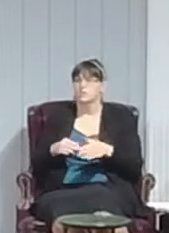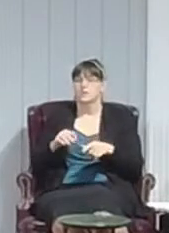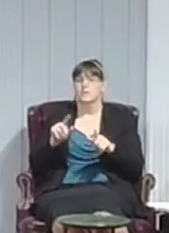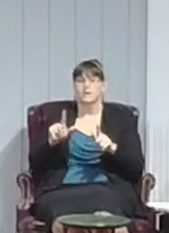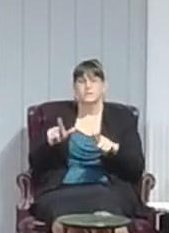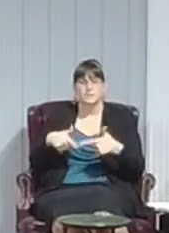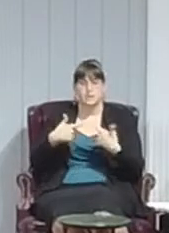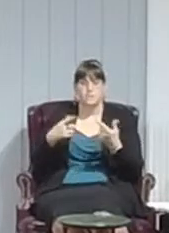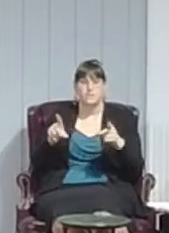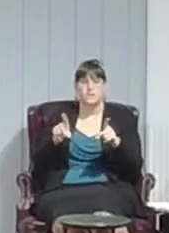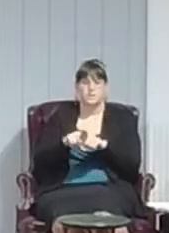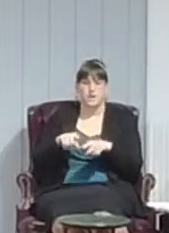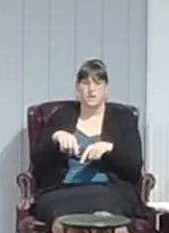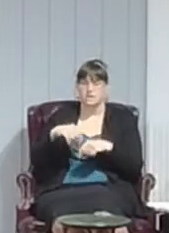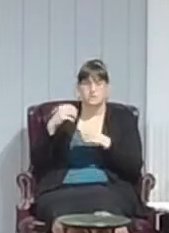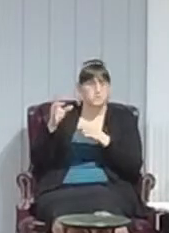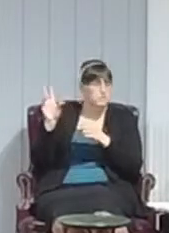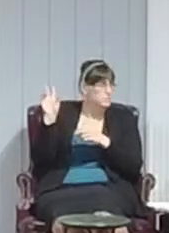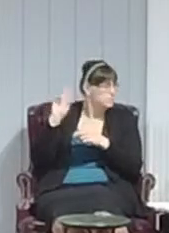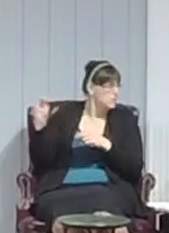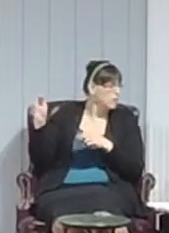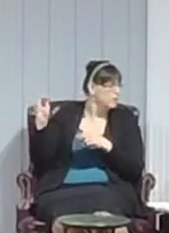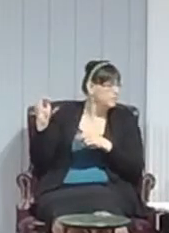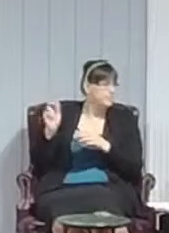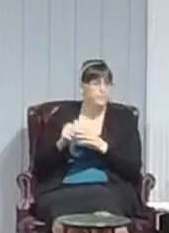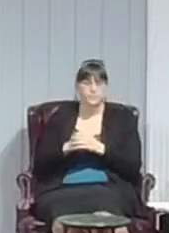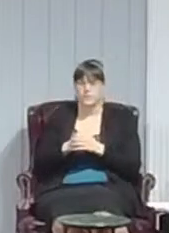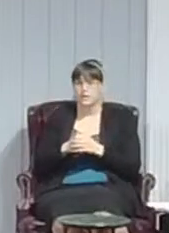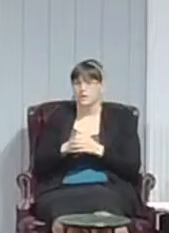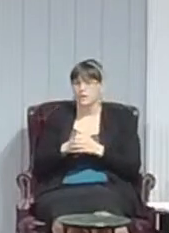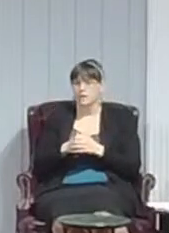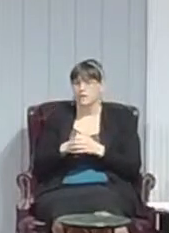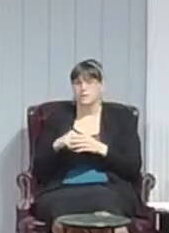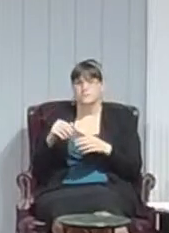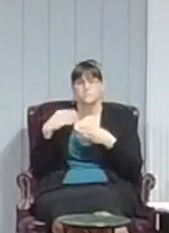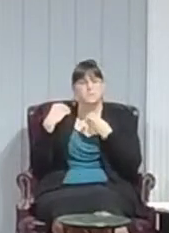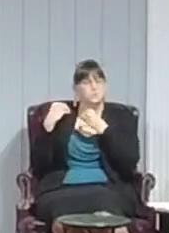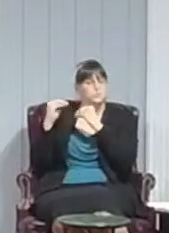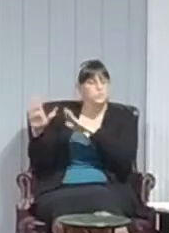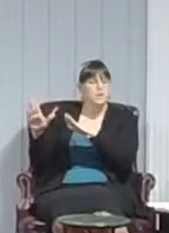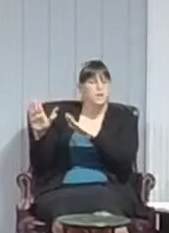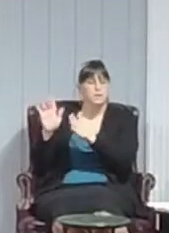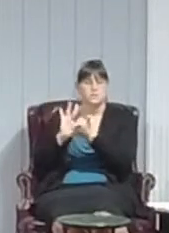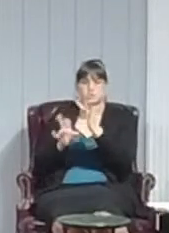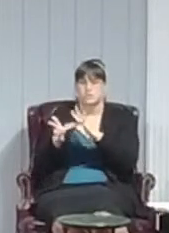denier. If a Christian isn't living like a Christian ought to live, he's betraying Jesus.